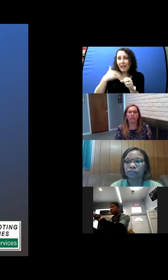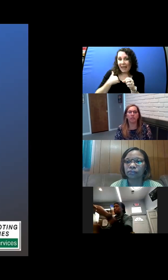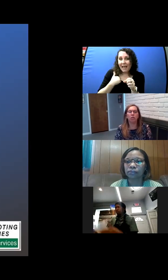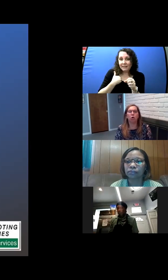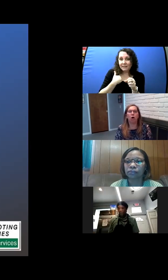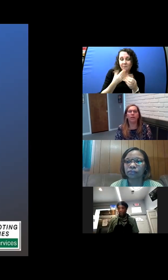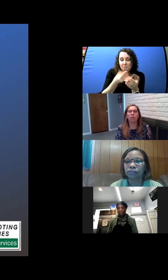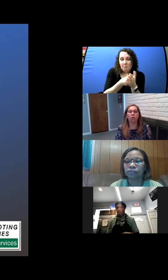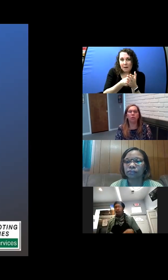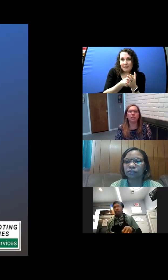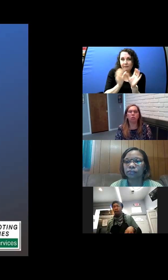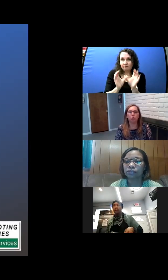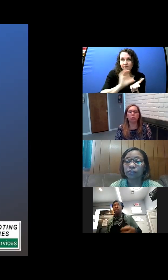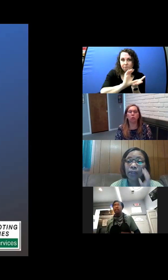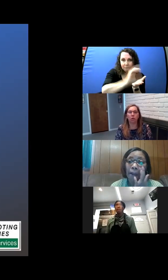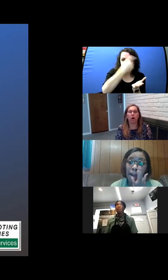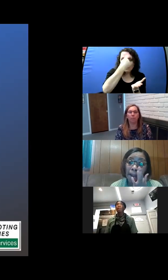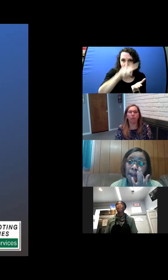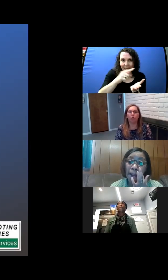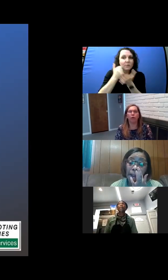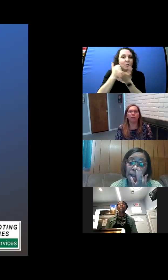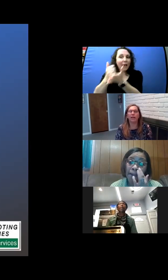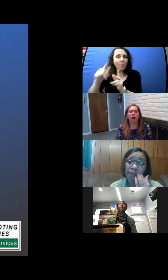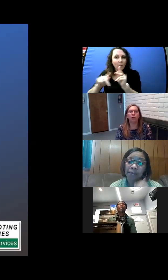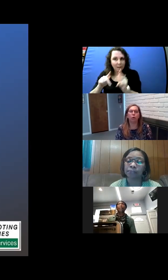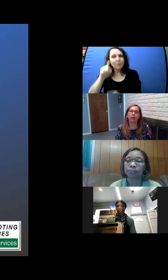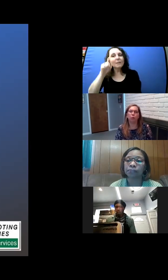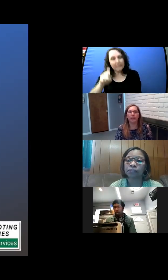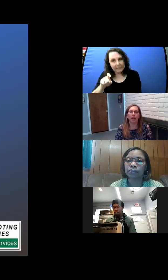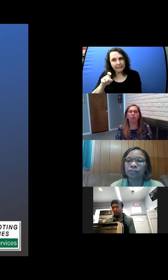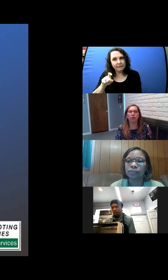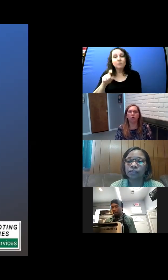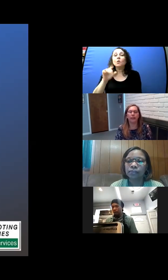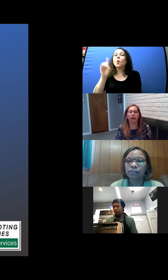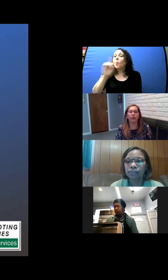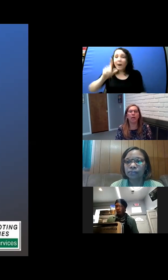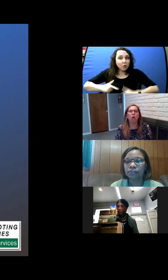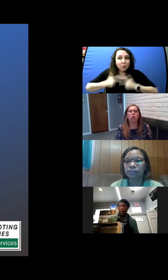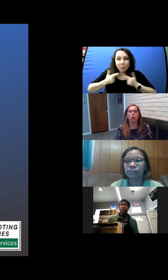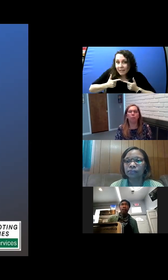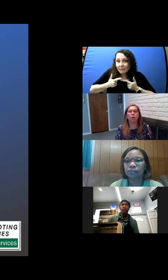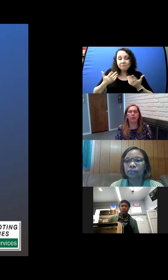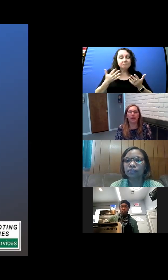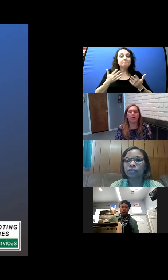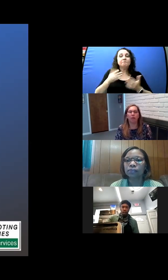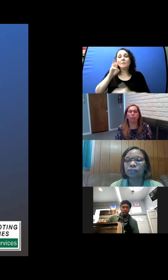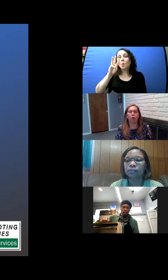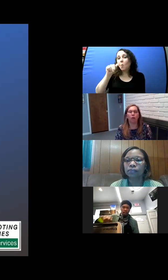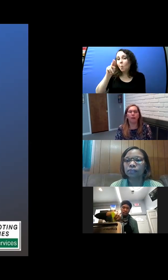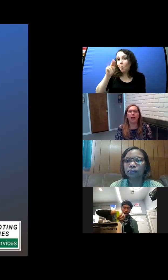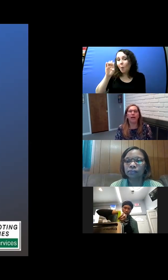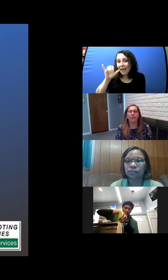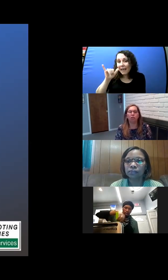this service. So all you need to do is look up for whatever county you're in, Wayne County, Oakland County, your community mental